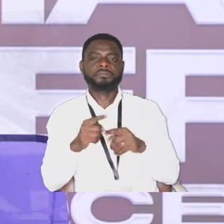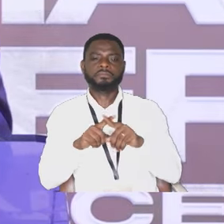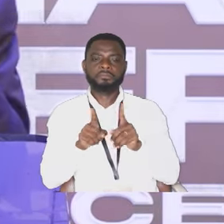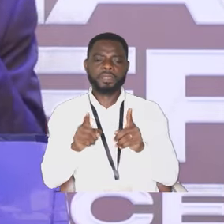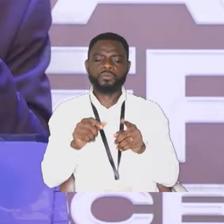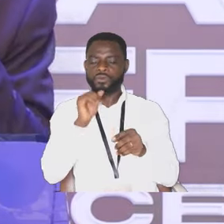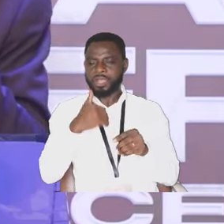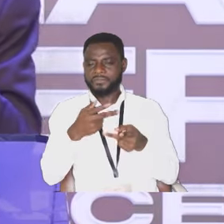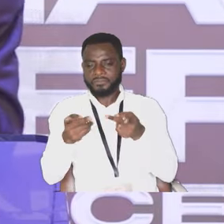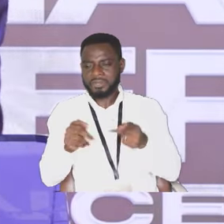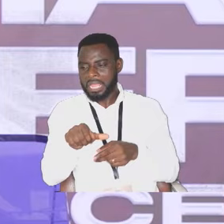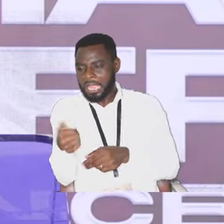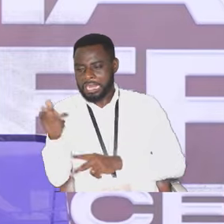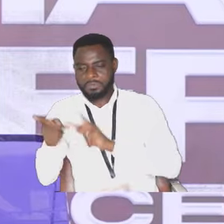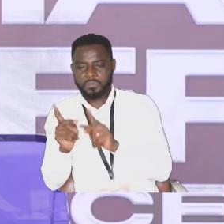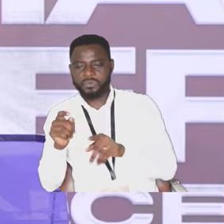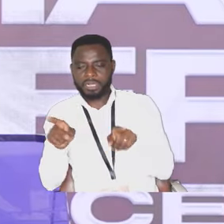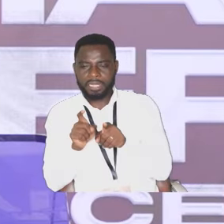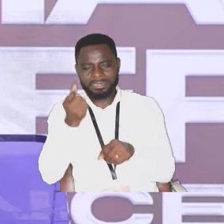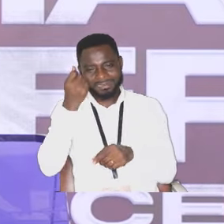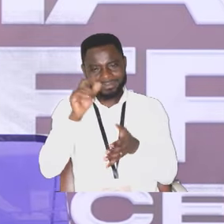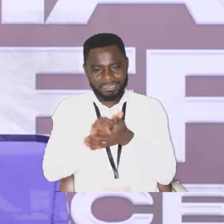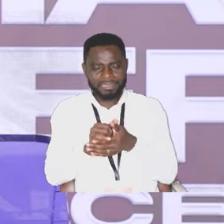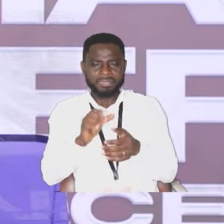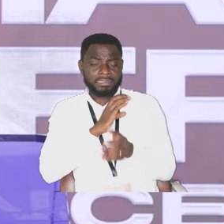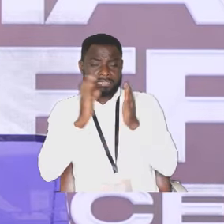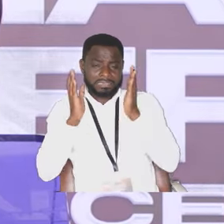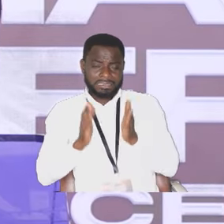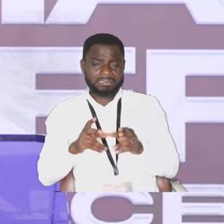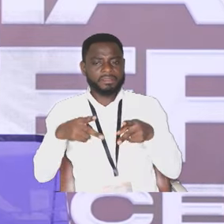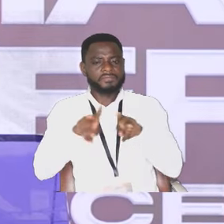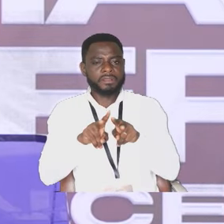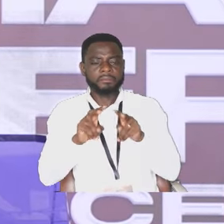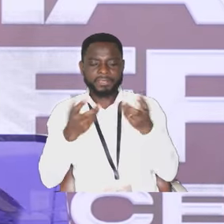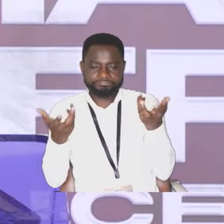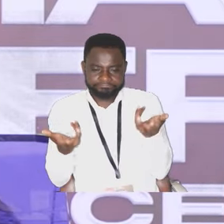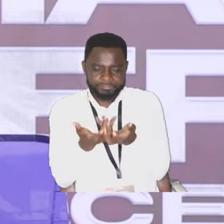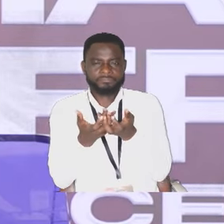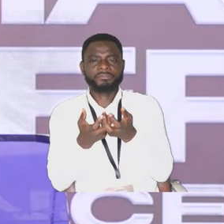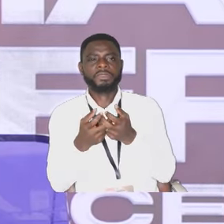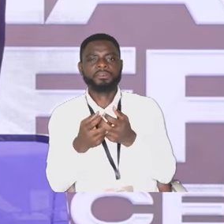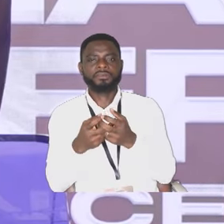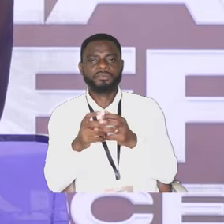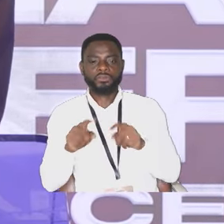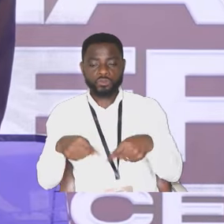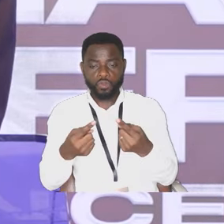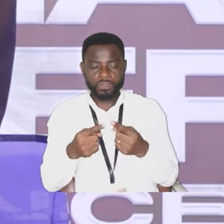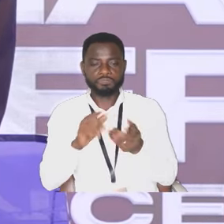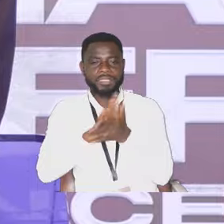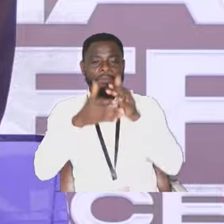other people could also understand that Christian values must neutralize secularization, you will go there and these people will be giving you